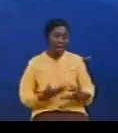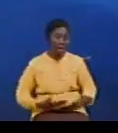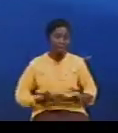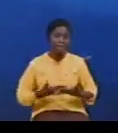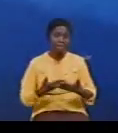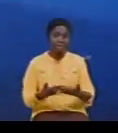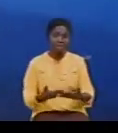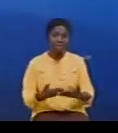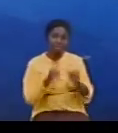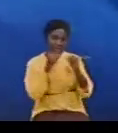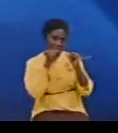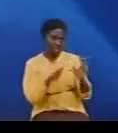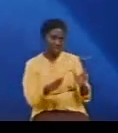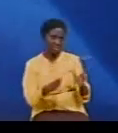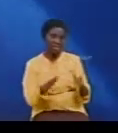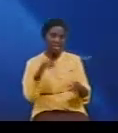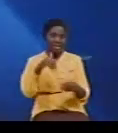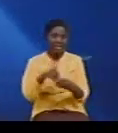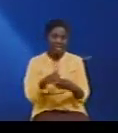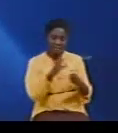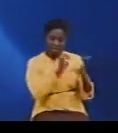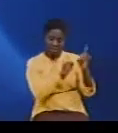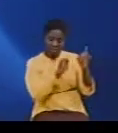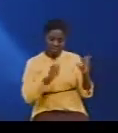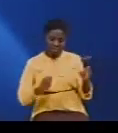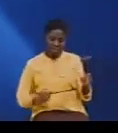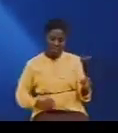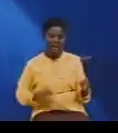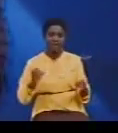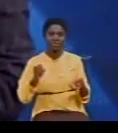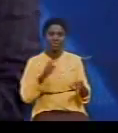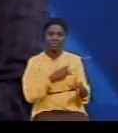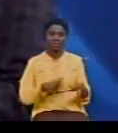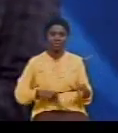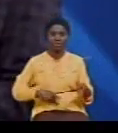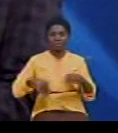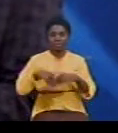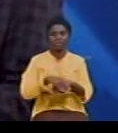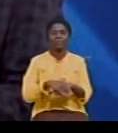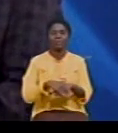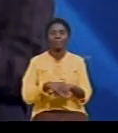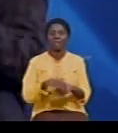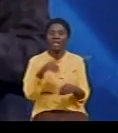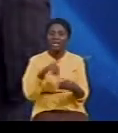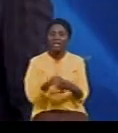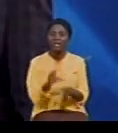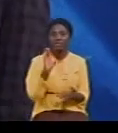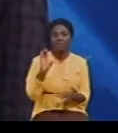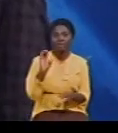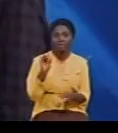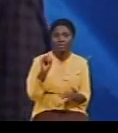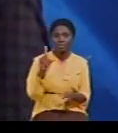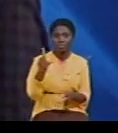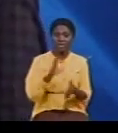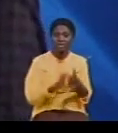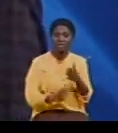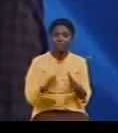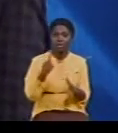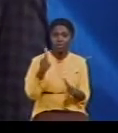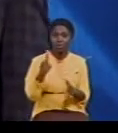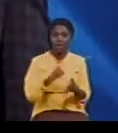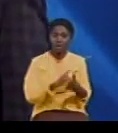in Emmanuel's kingdom. Look at Colossians chapter 1, reading from verse